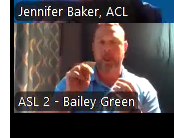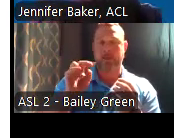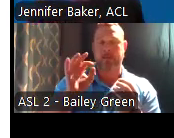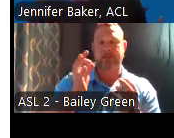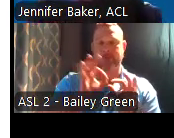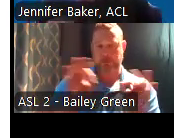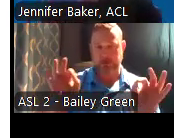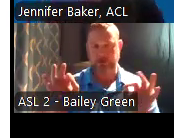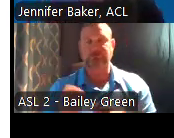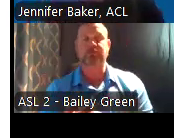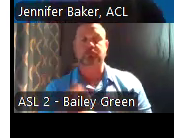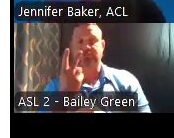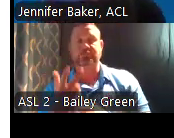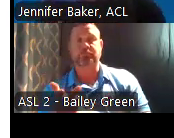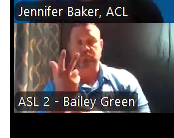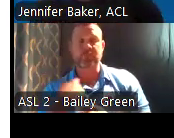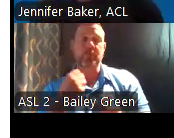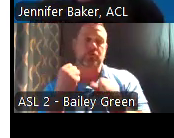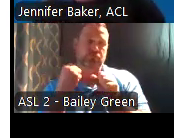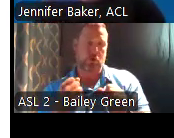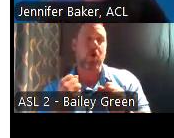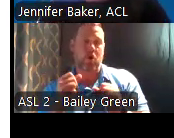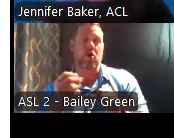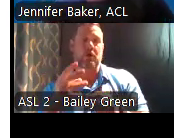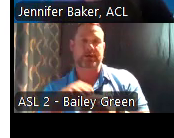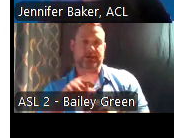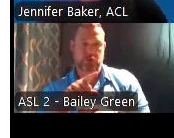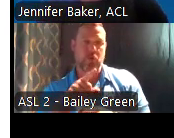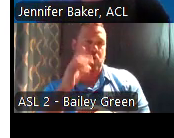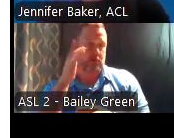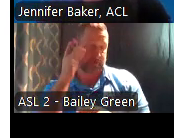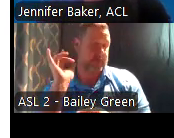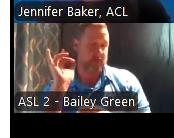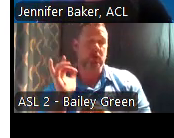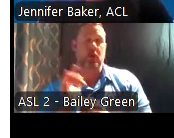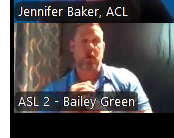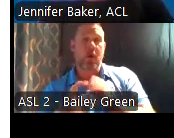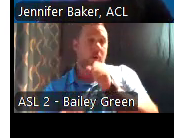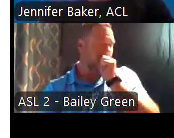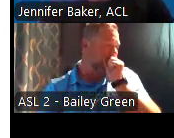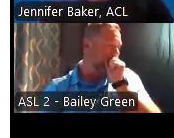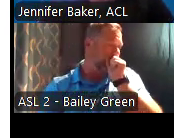the three of those have a strong presence in your fine sunny state.